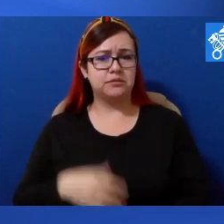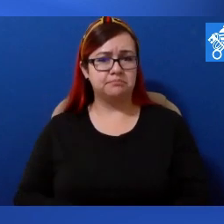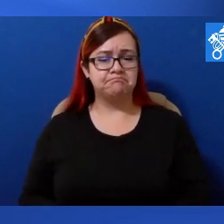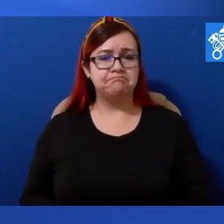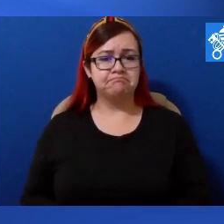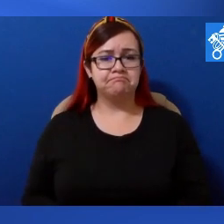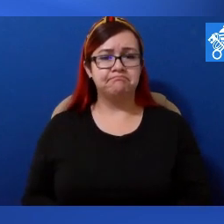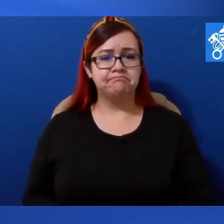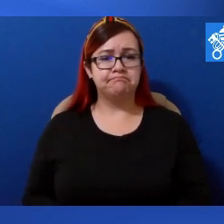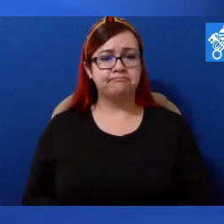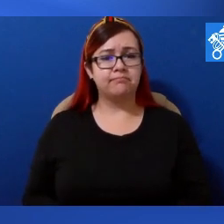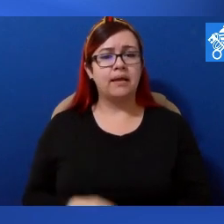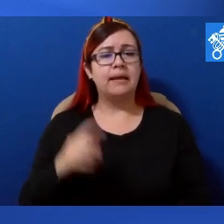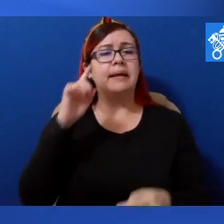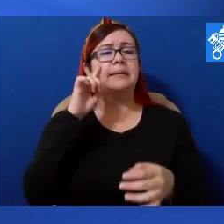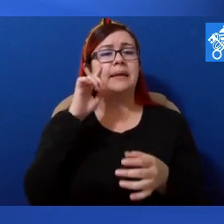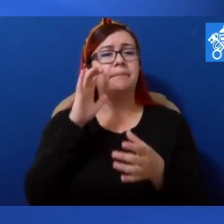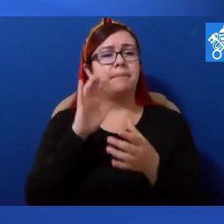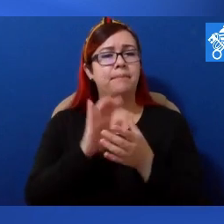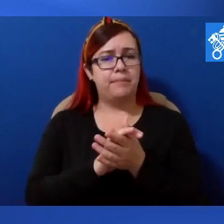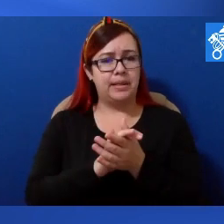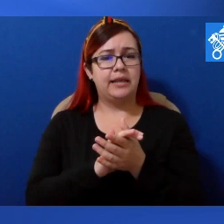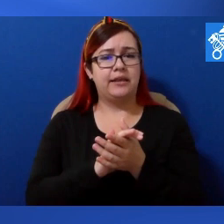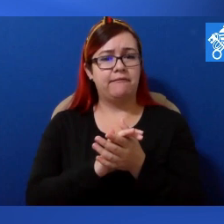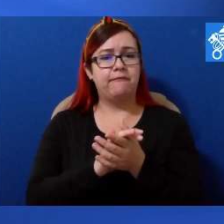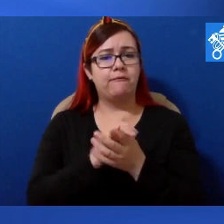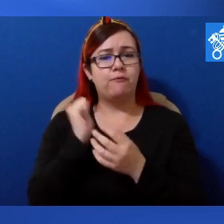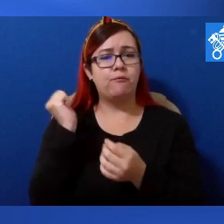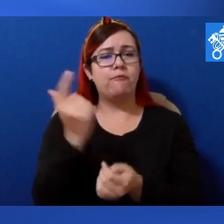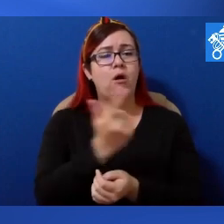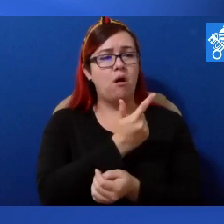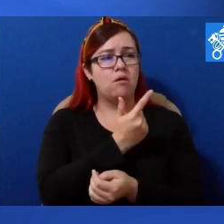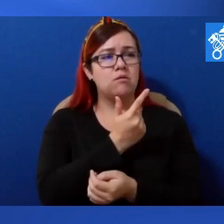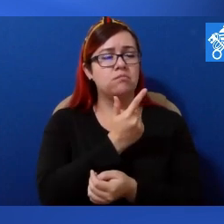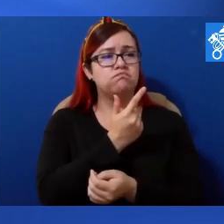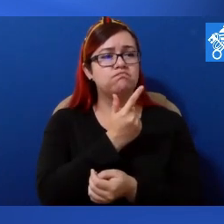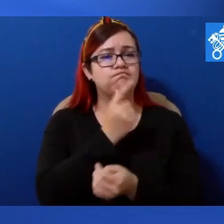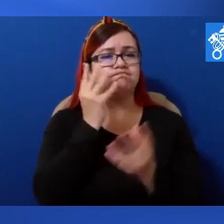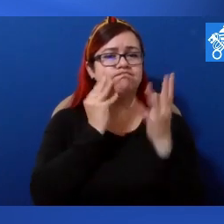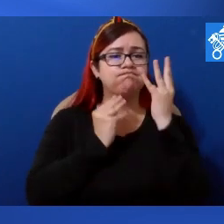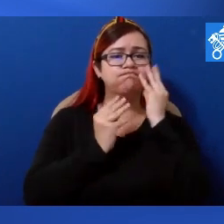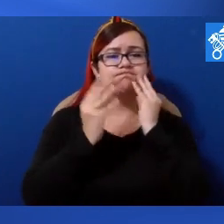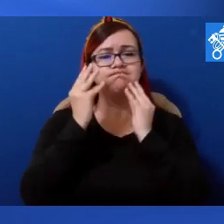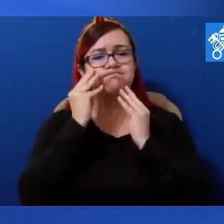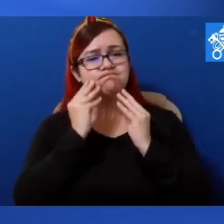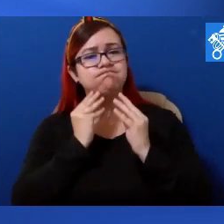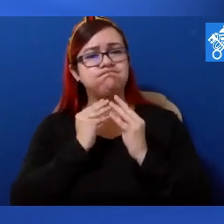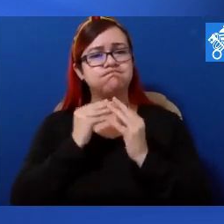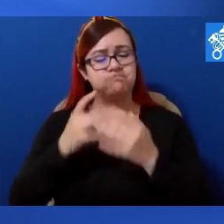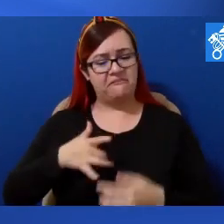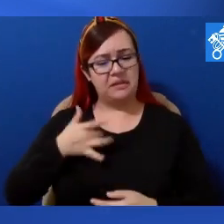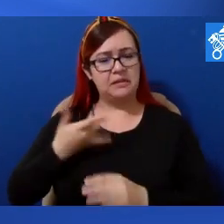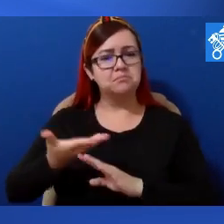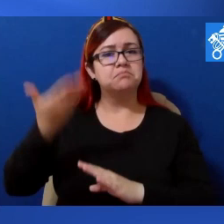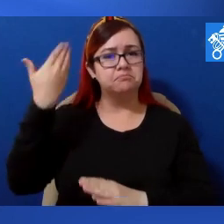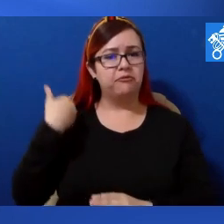And we have all had this experience. I believe we have all